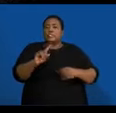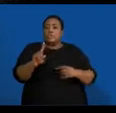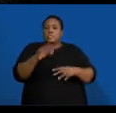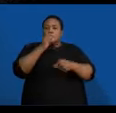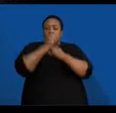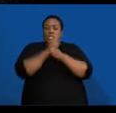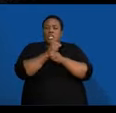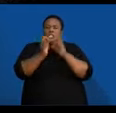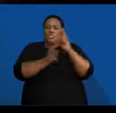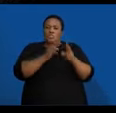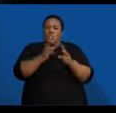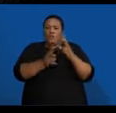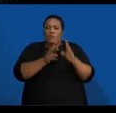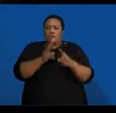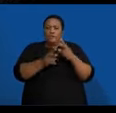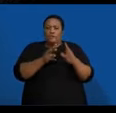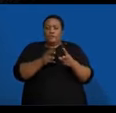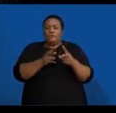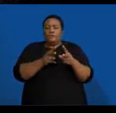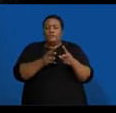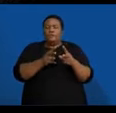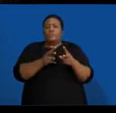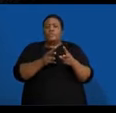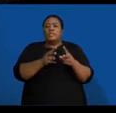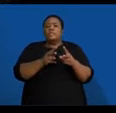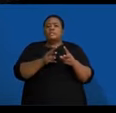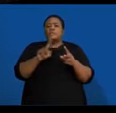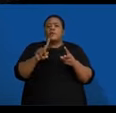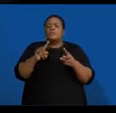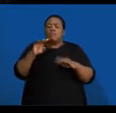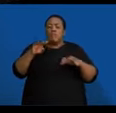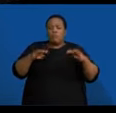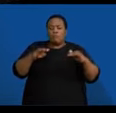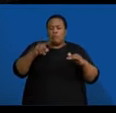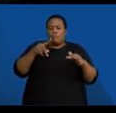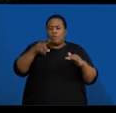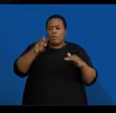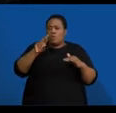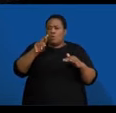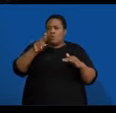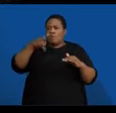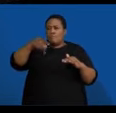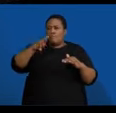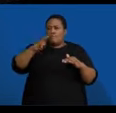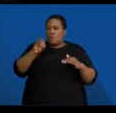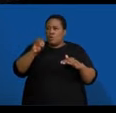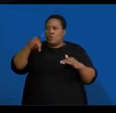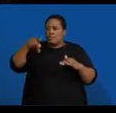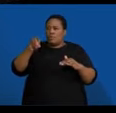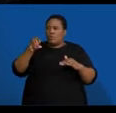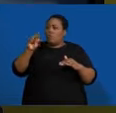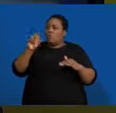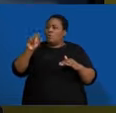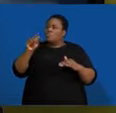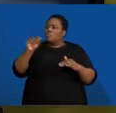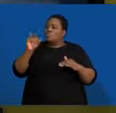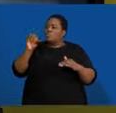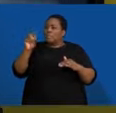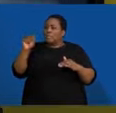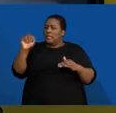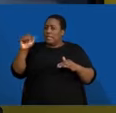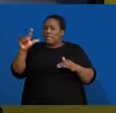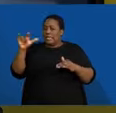12 Euclidean geometry, which is proportionality. We use this to talk about similarity and to prove ratios.